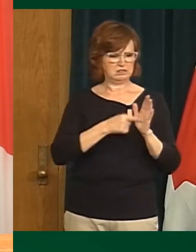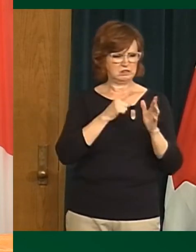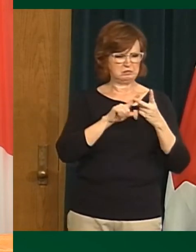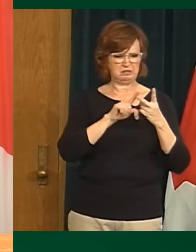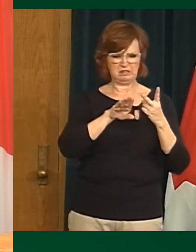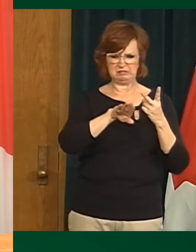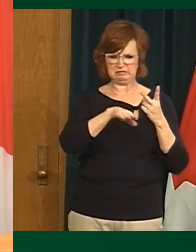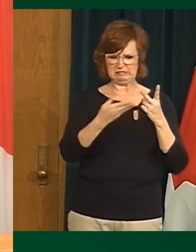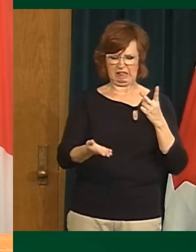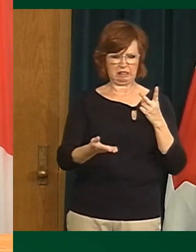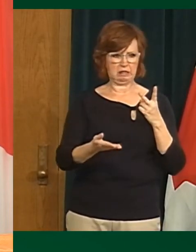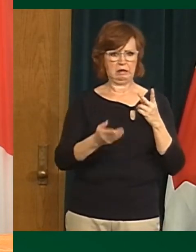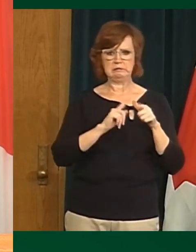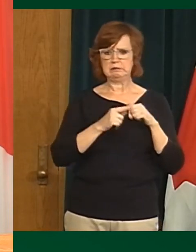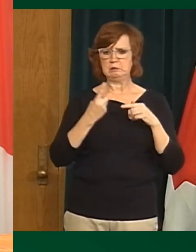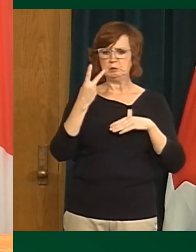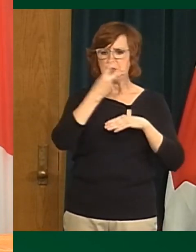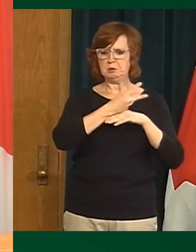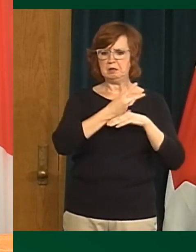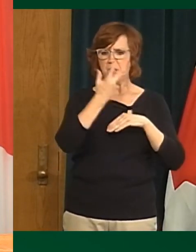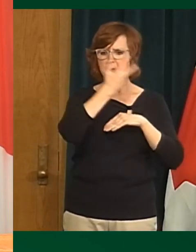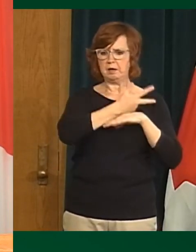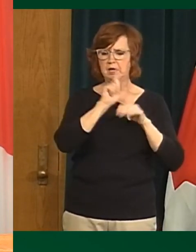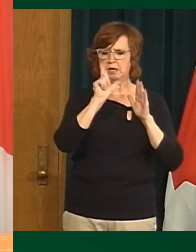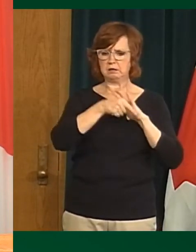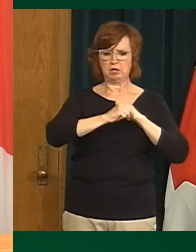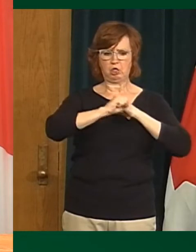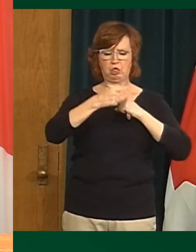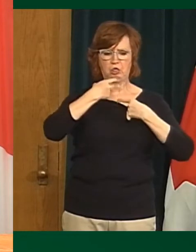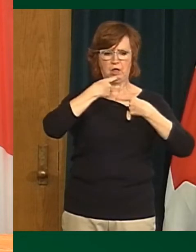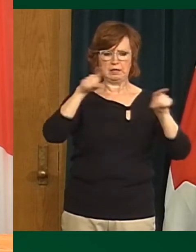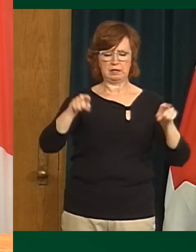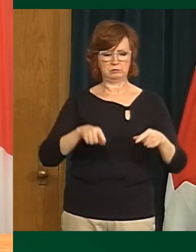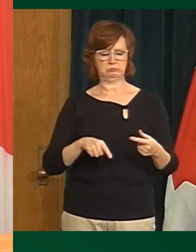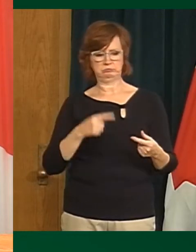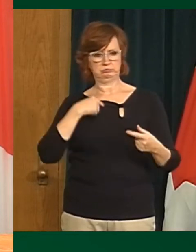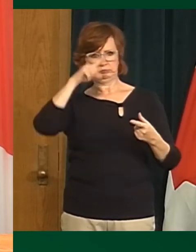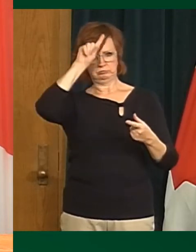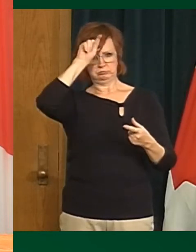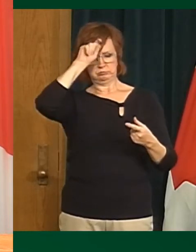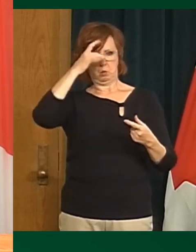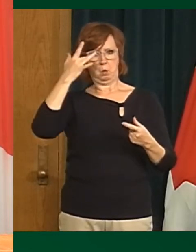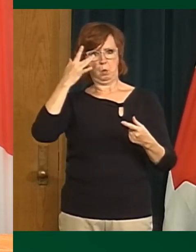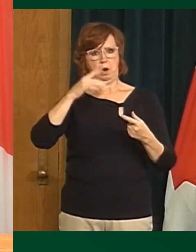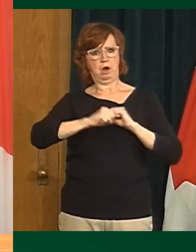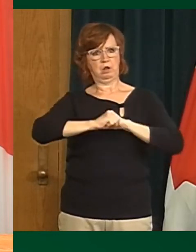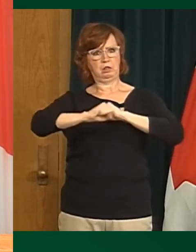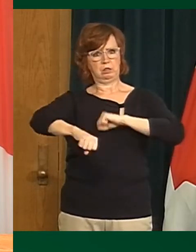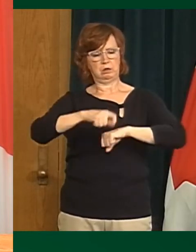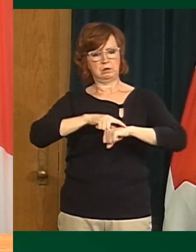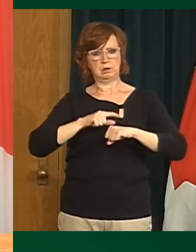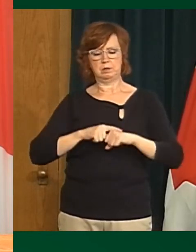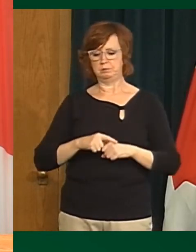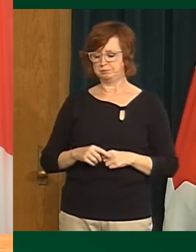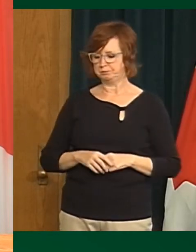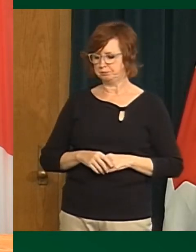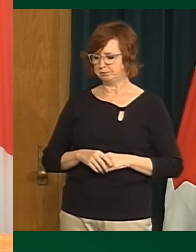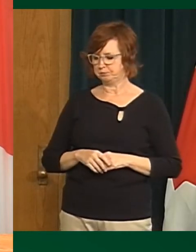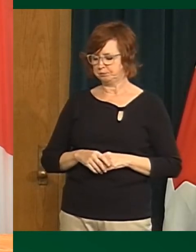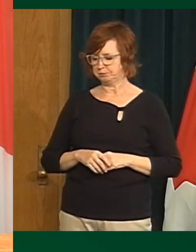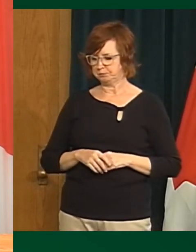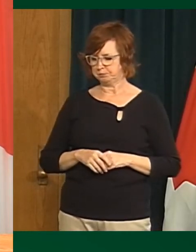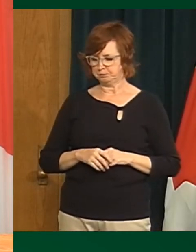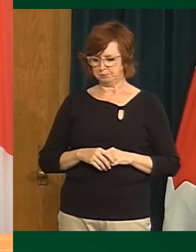So in the past, what has happened is that if there has been a death linked to a hospitalization or